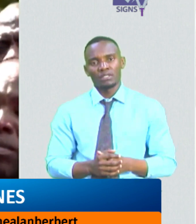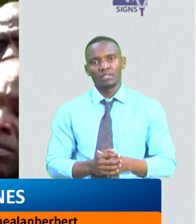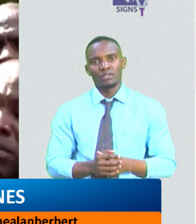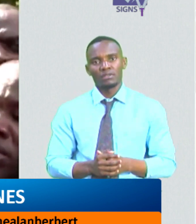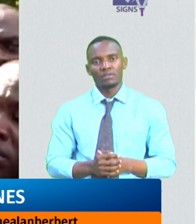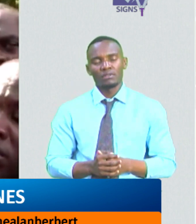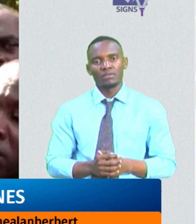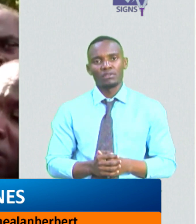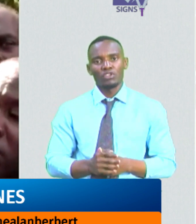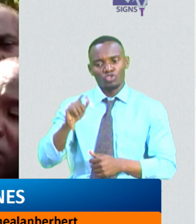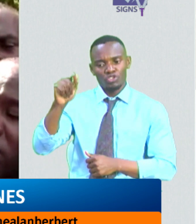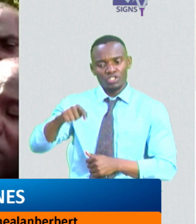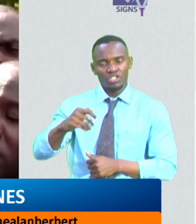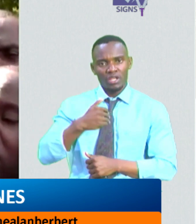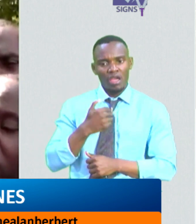Judiciary has their own discretion.